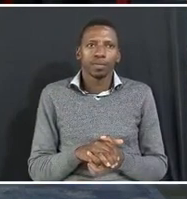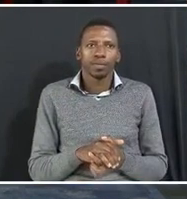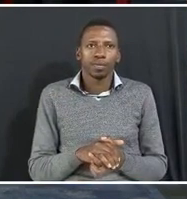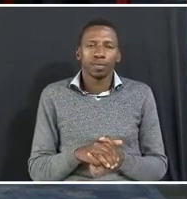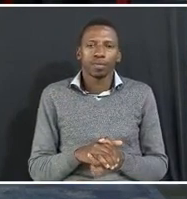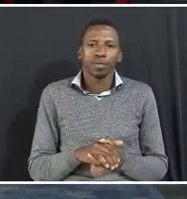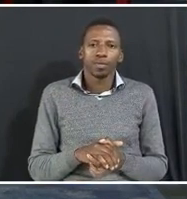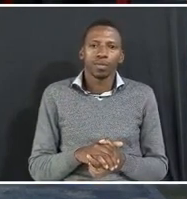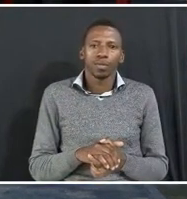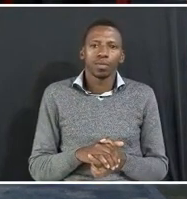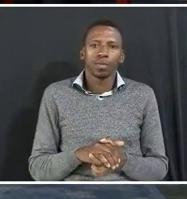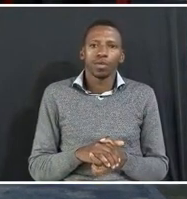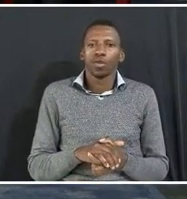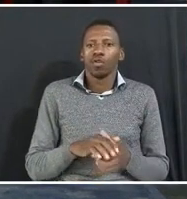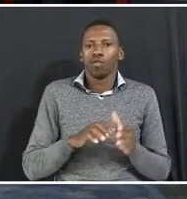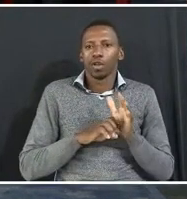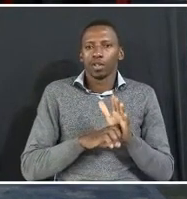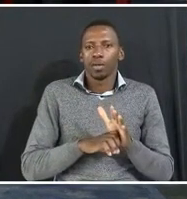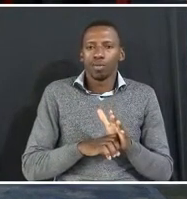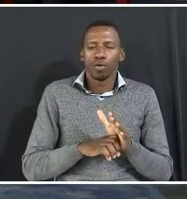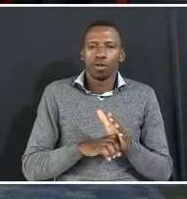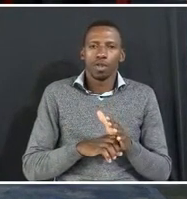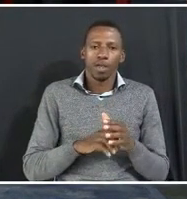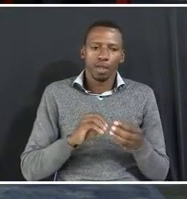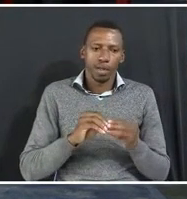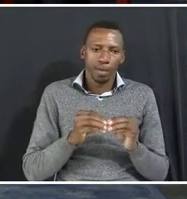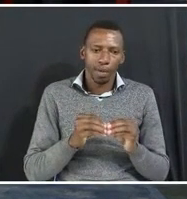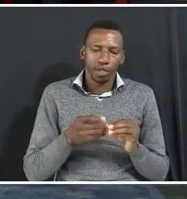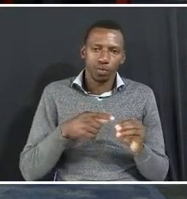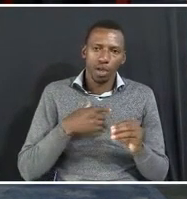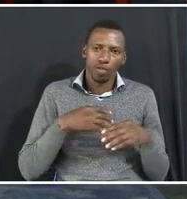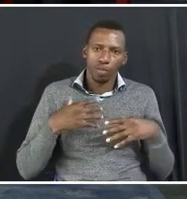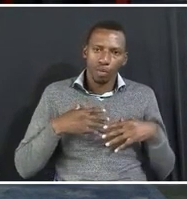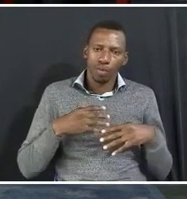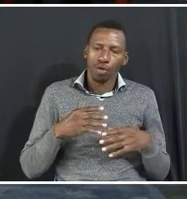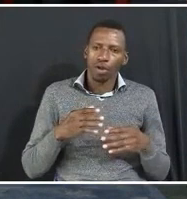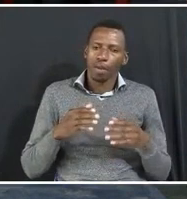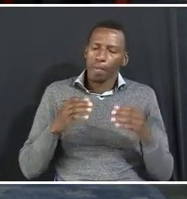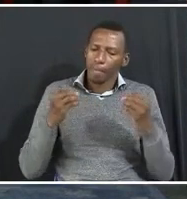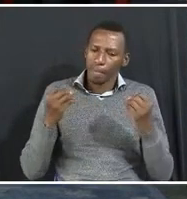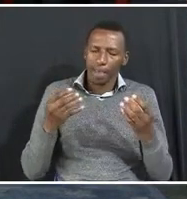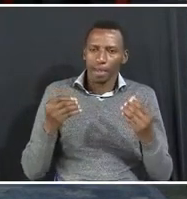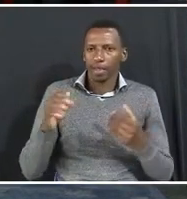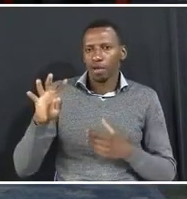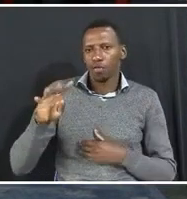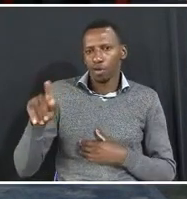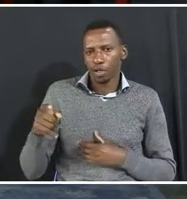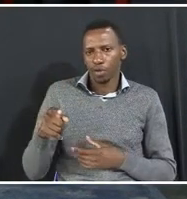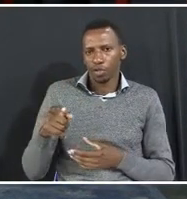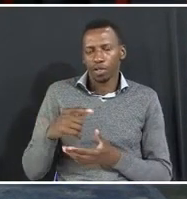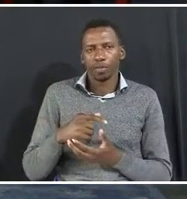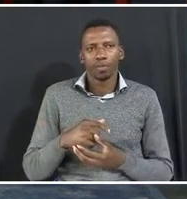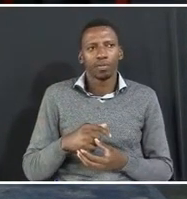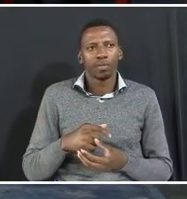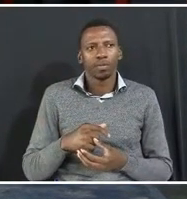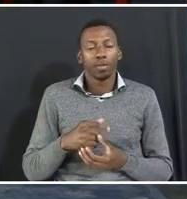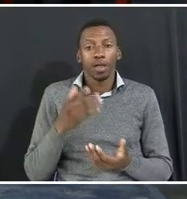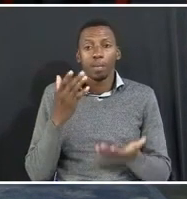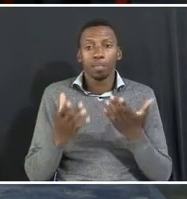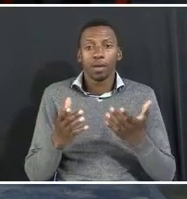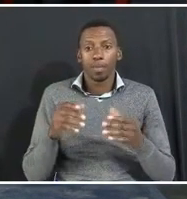just mentioned the numbers. We have numbers to the tune of 4,000. And at any one time on a Sabbath,